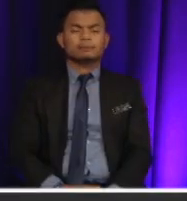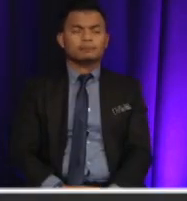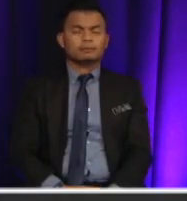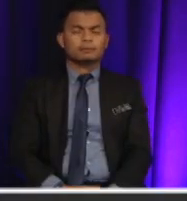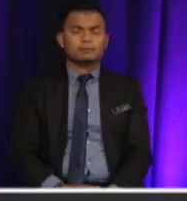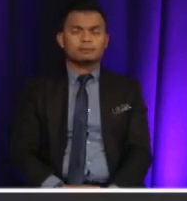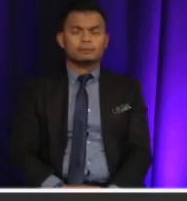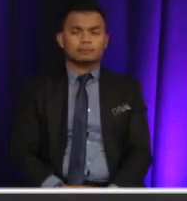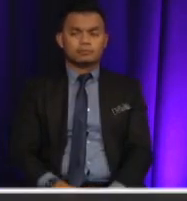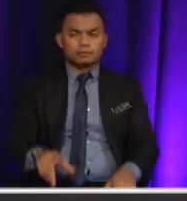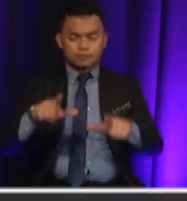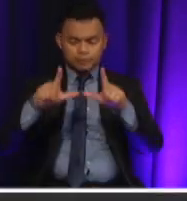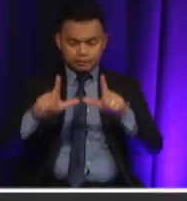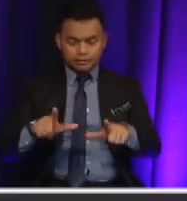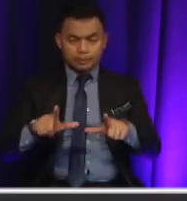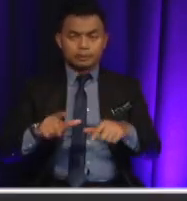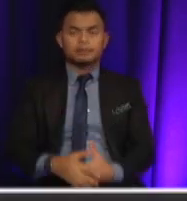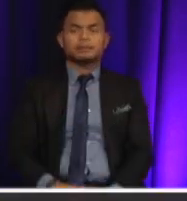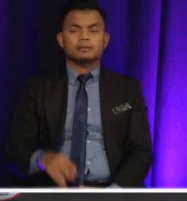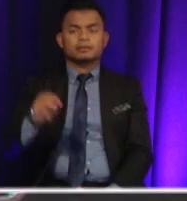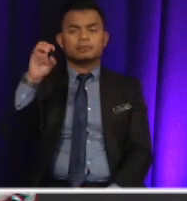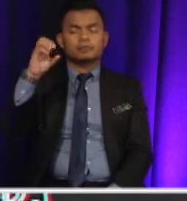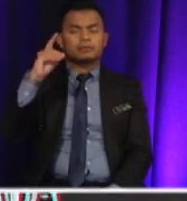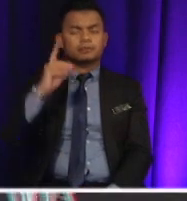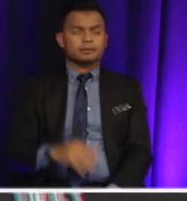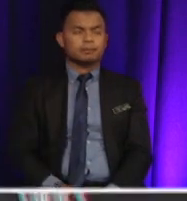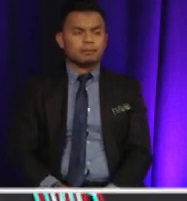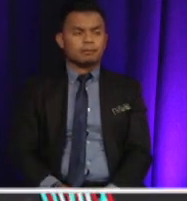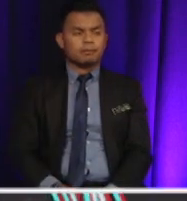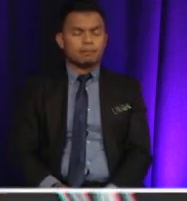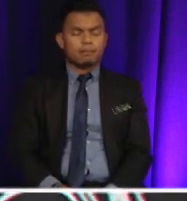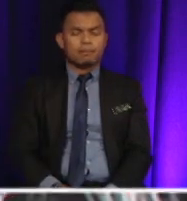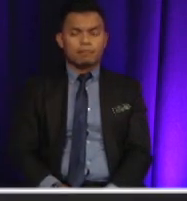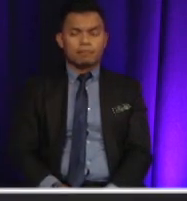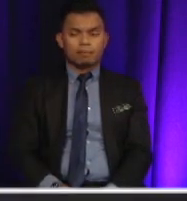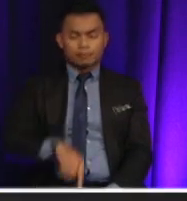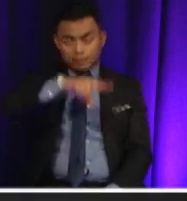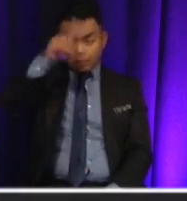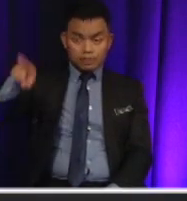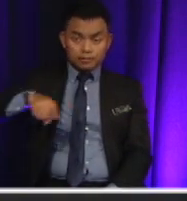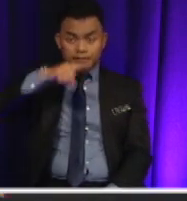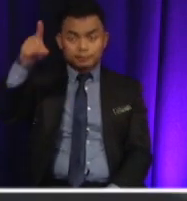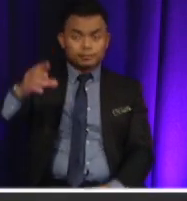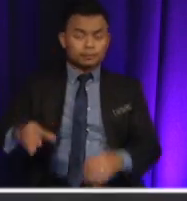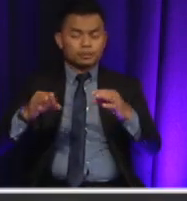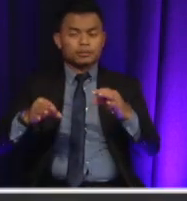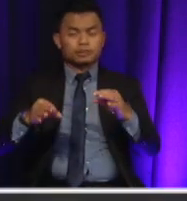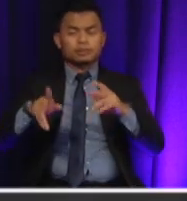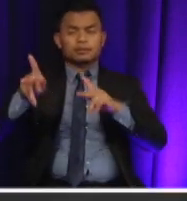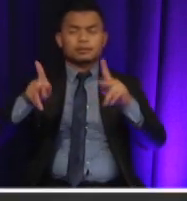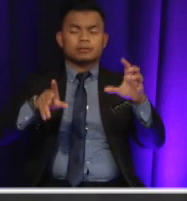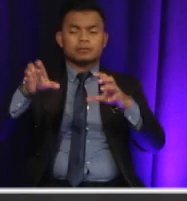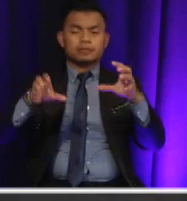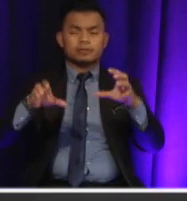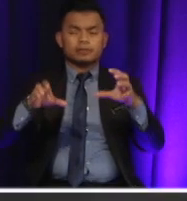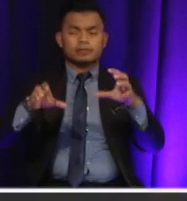inert. True. Doesn't move. Yeah. Tire, on which the thread is worn. Cannot use it anymore. Very dangerous. Sparkling plug,